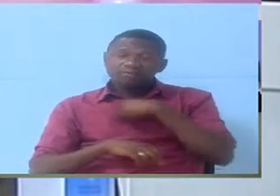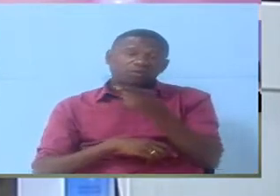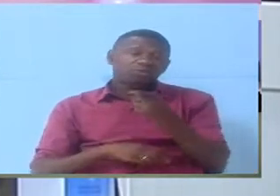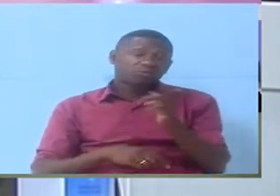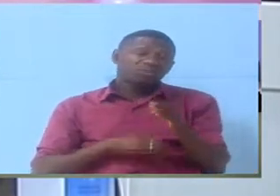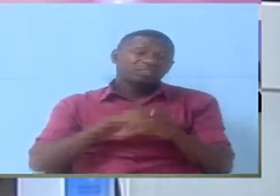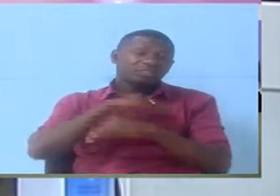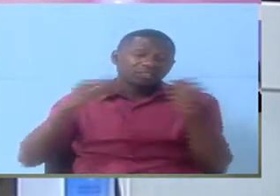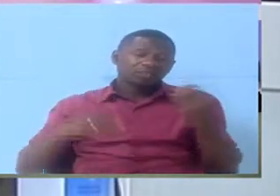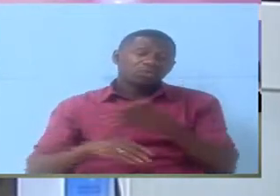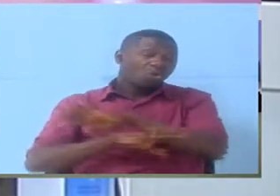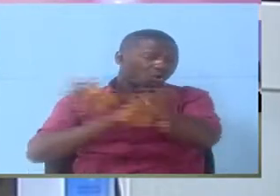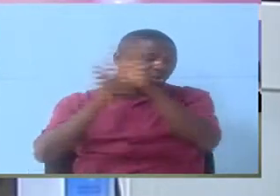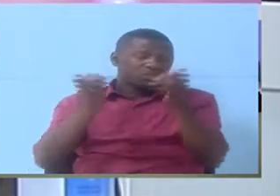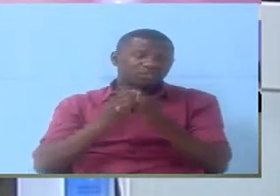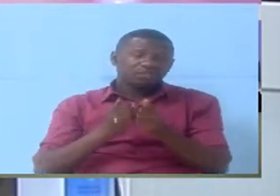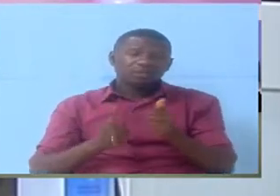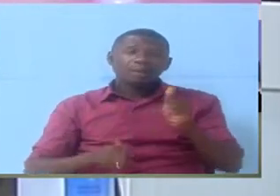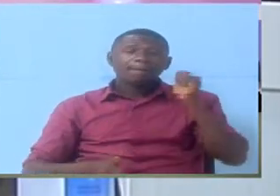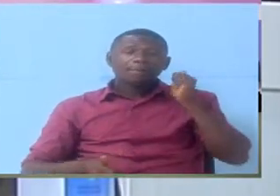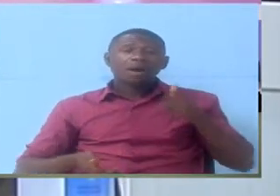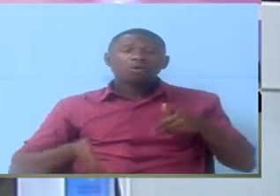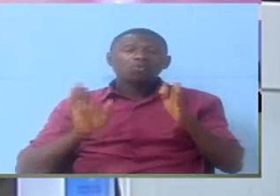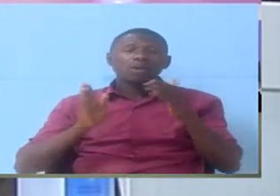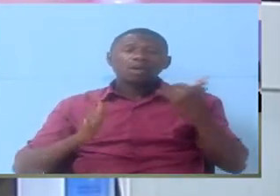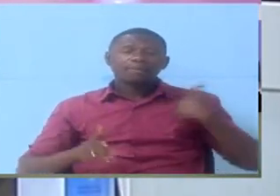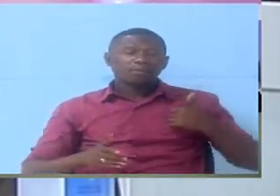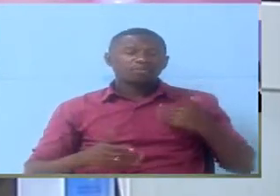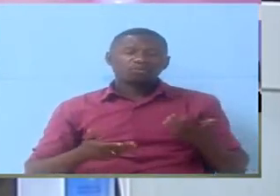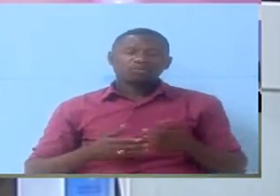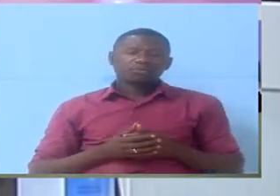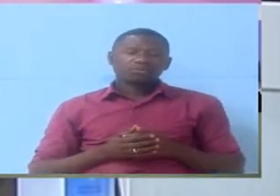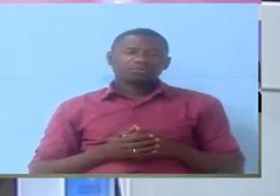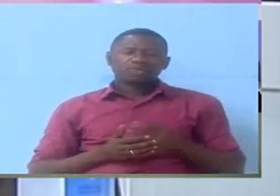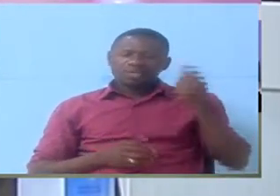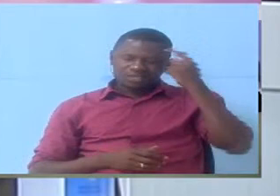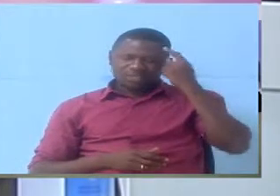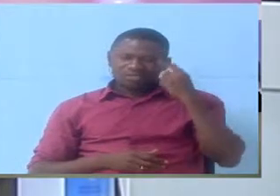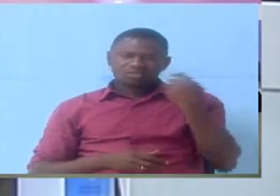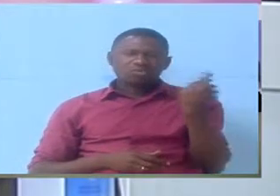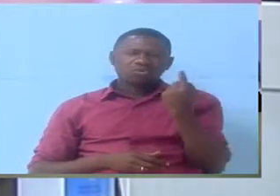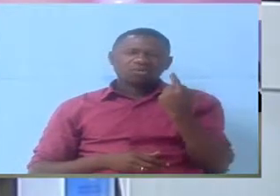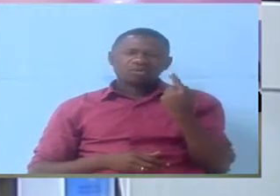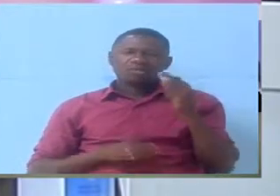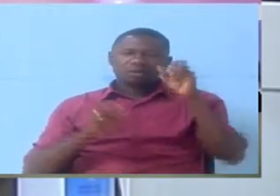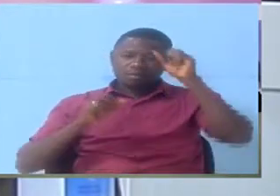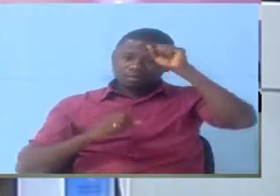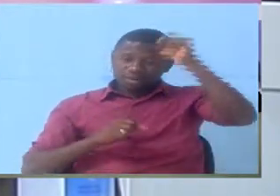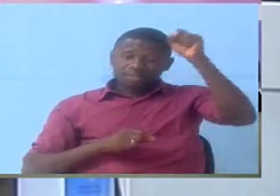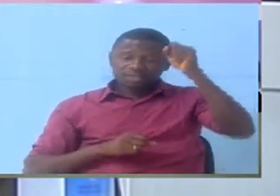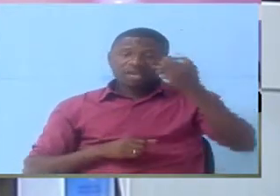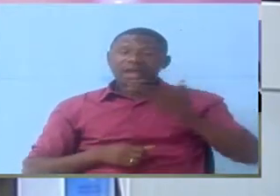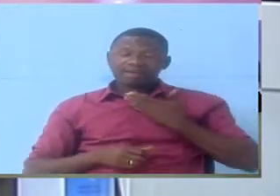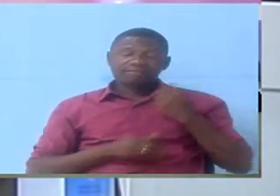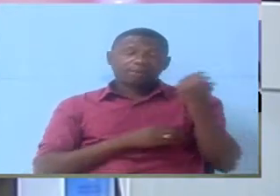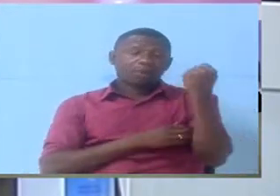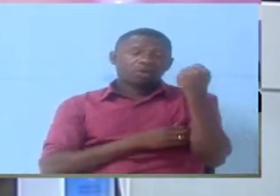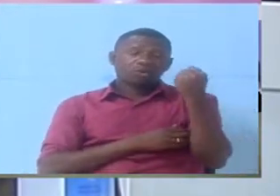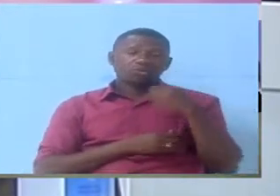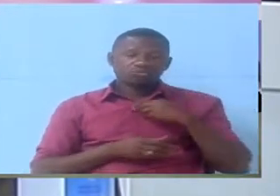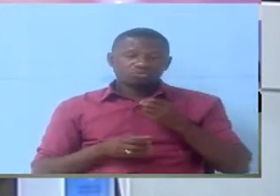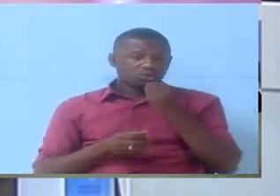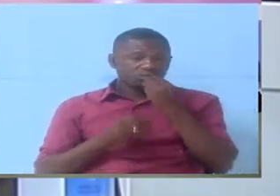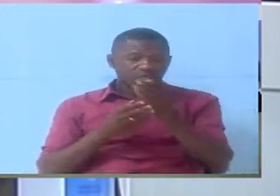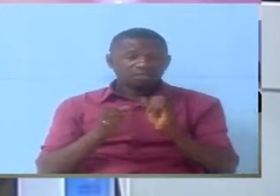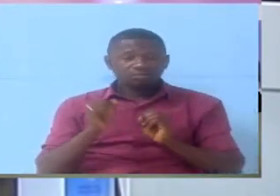of these migrants. Mensi kango di ipuri enyi luntango lufa. Other than the president. Na manke president oti. Not the chief of defense staff. Sojaro